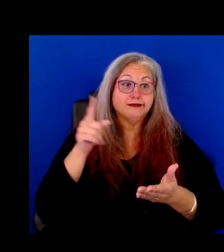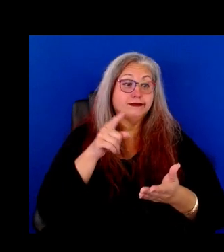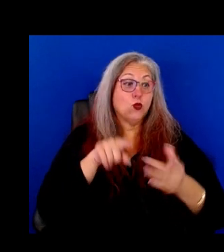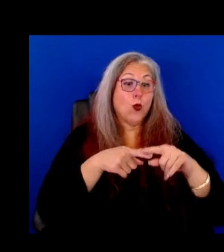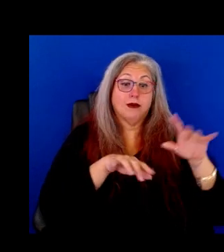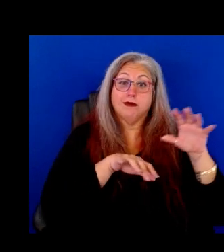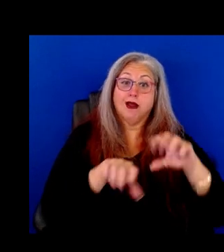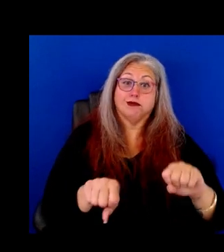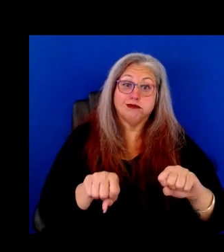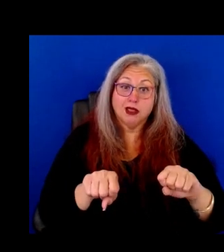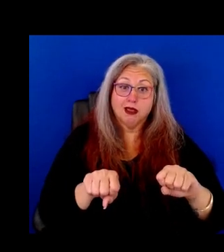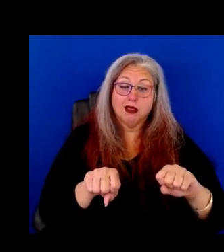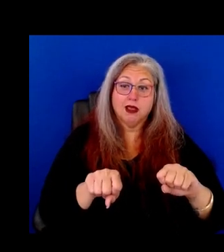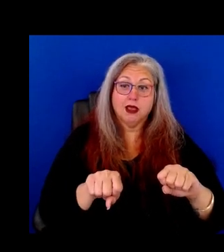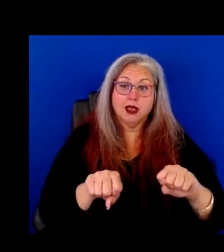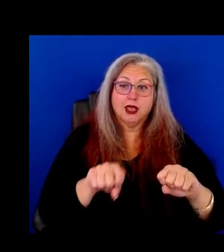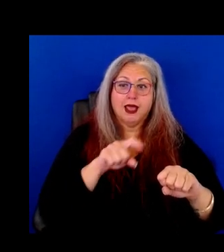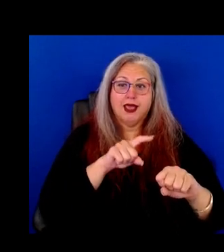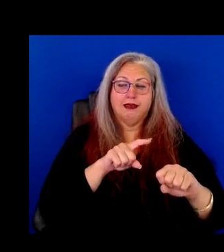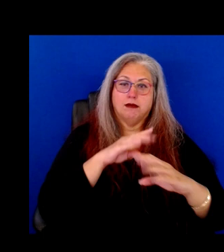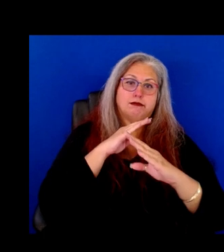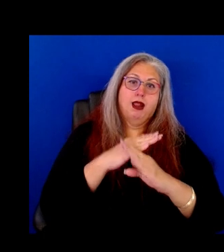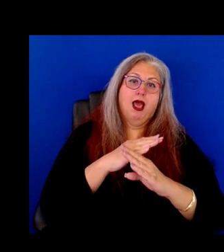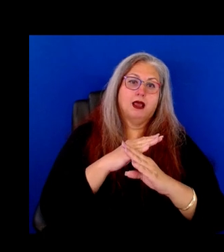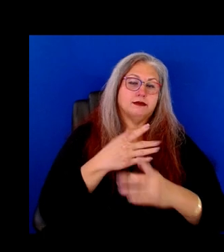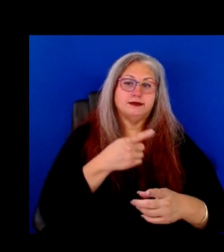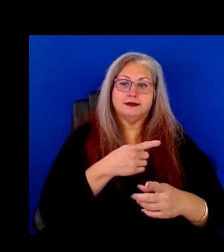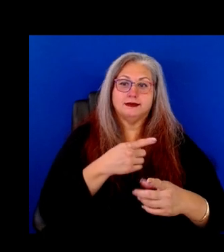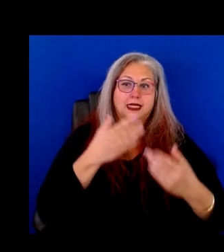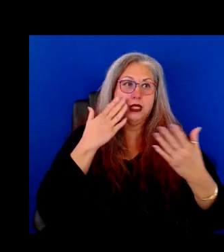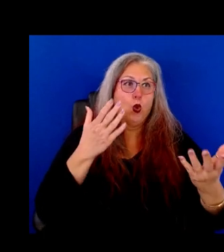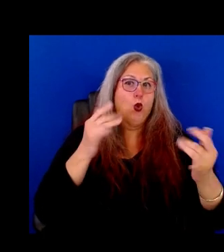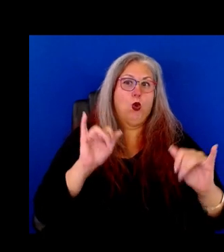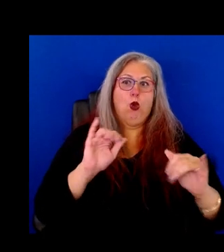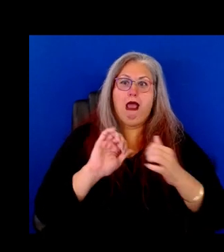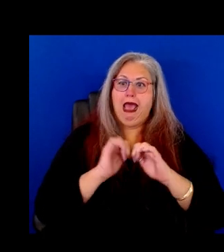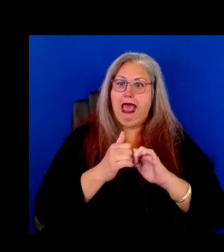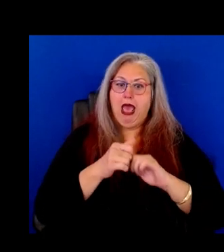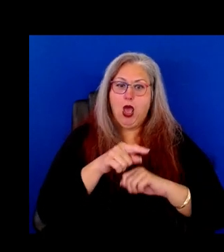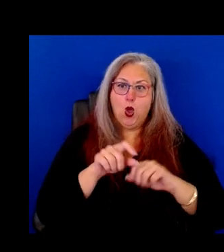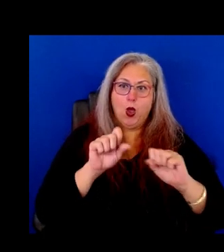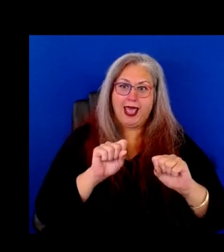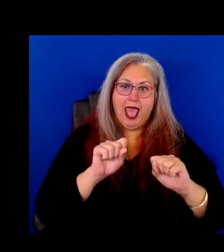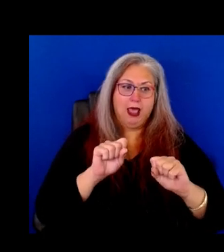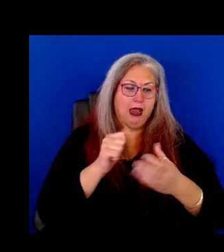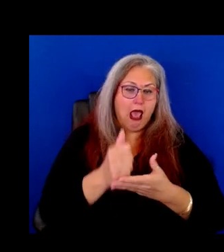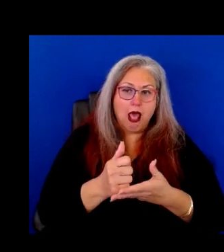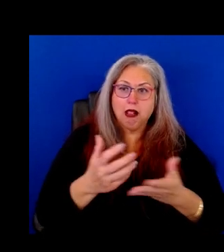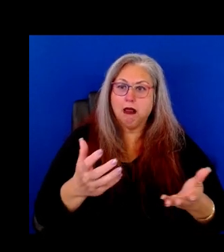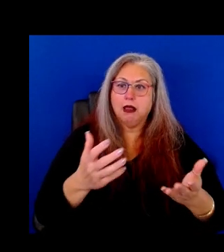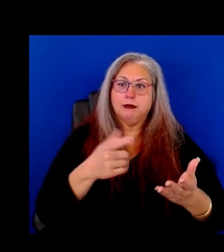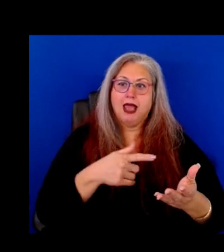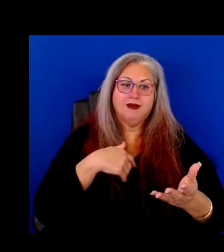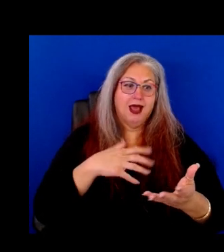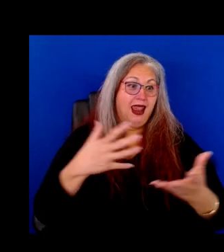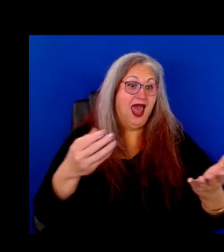occupation stood in the way. So they didn't know how they could be helpful. There was this